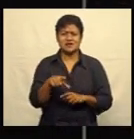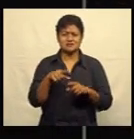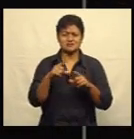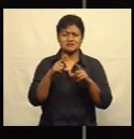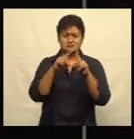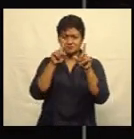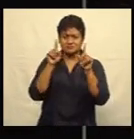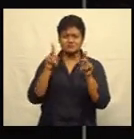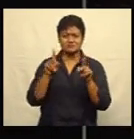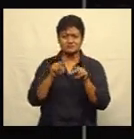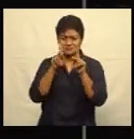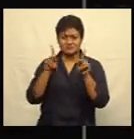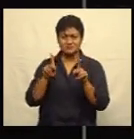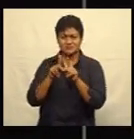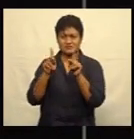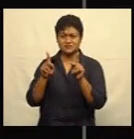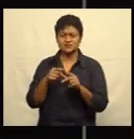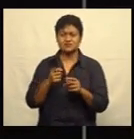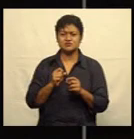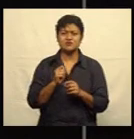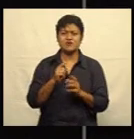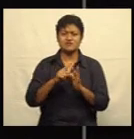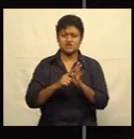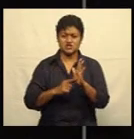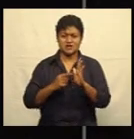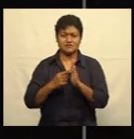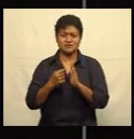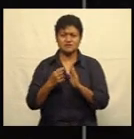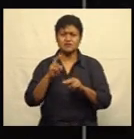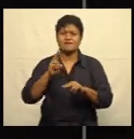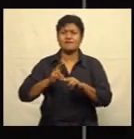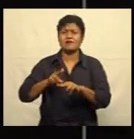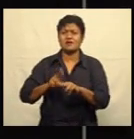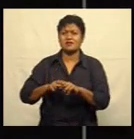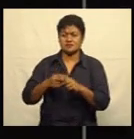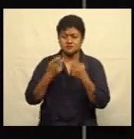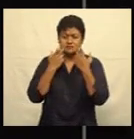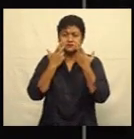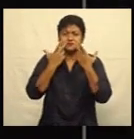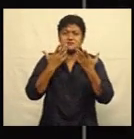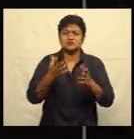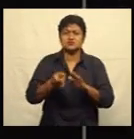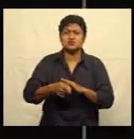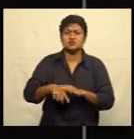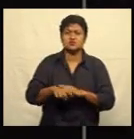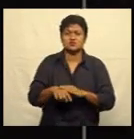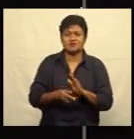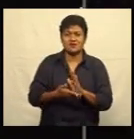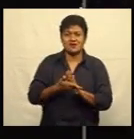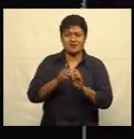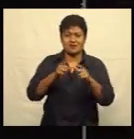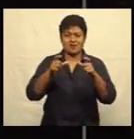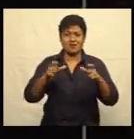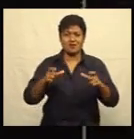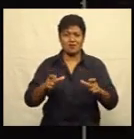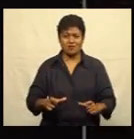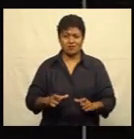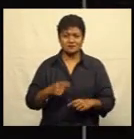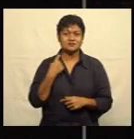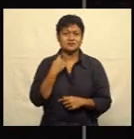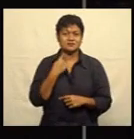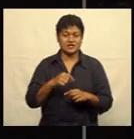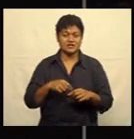Ann Downs to her father in Australia. This was revealed in the Suva High Court as 39-year-old Lusaka's murder trial continued